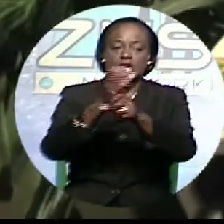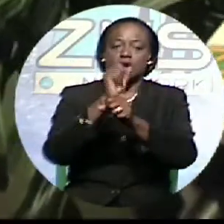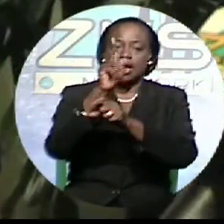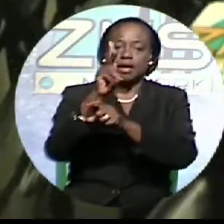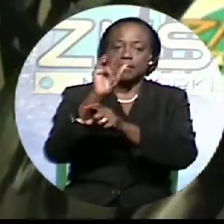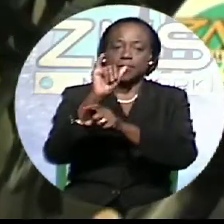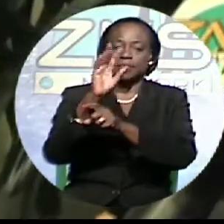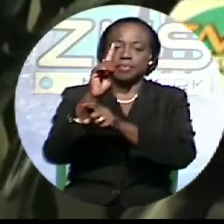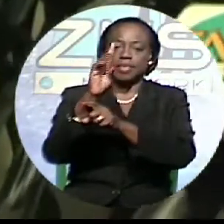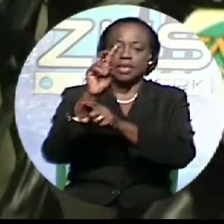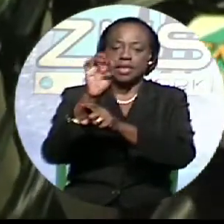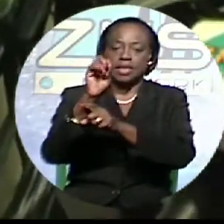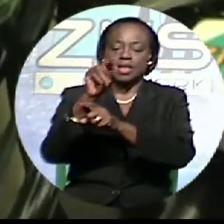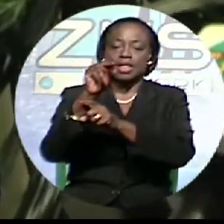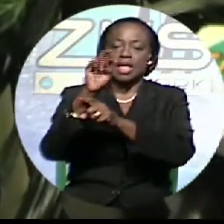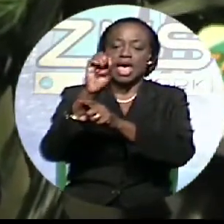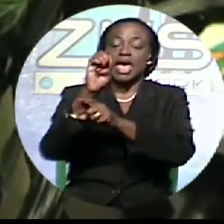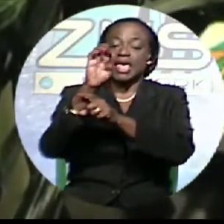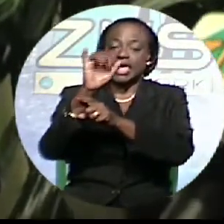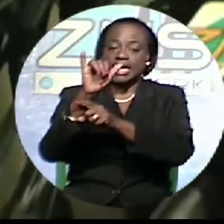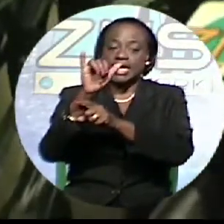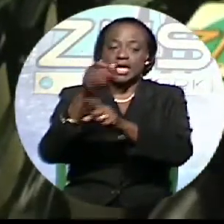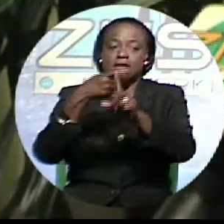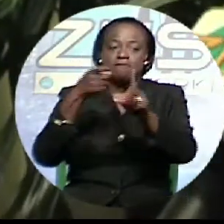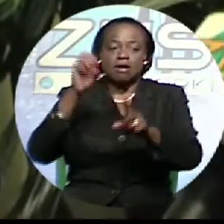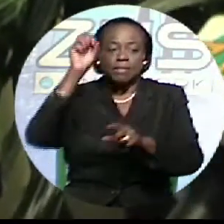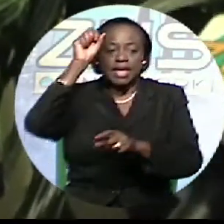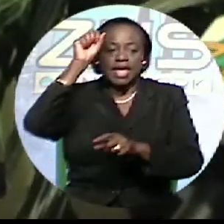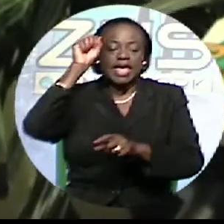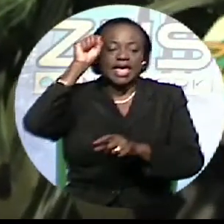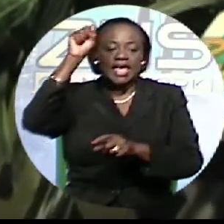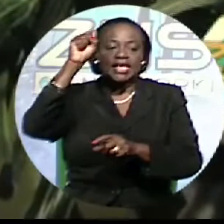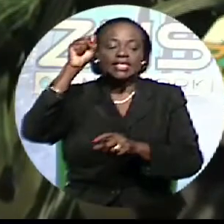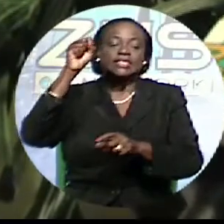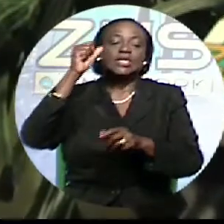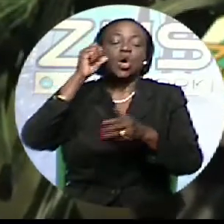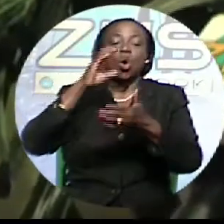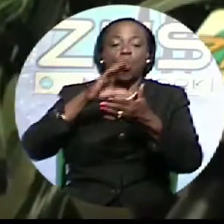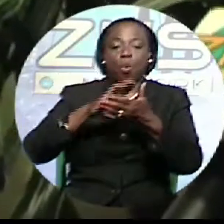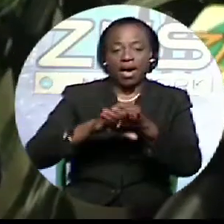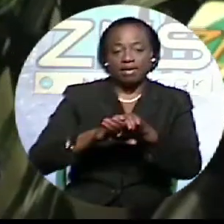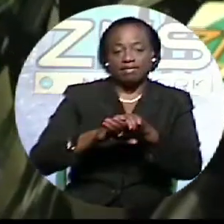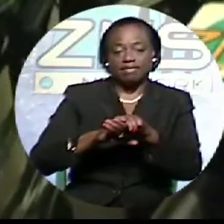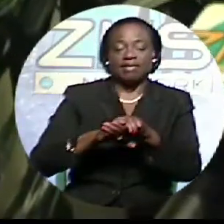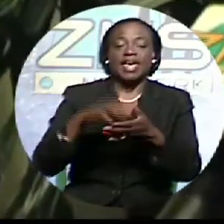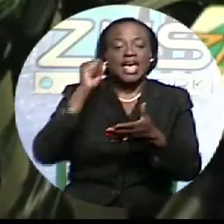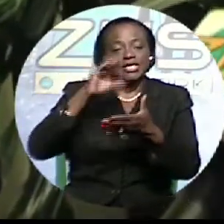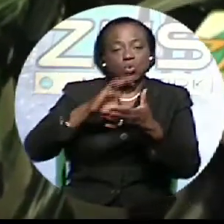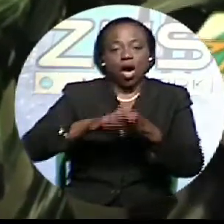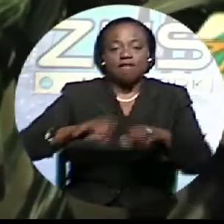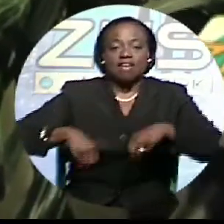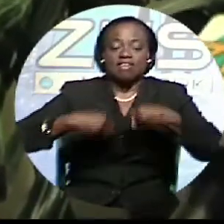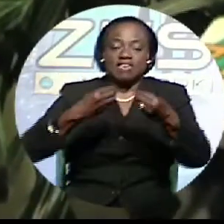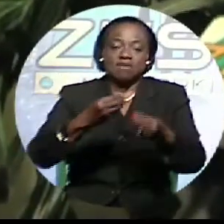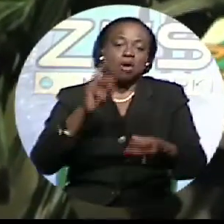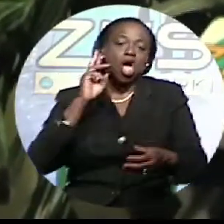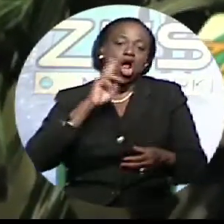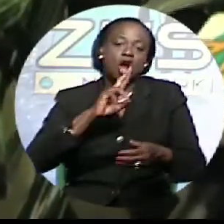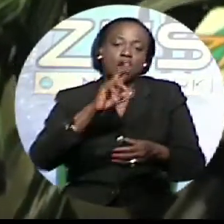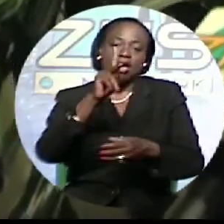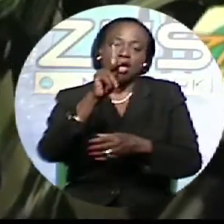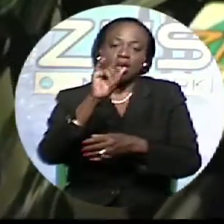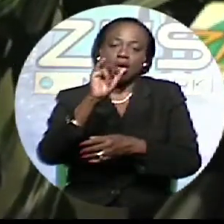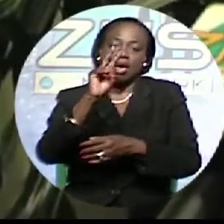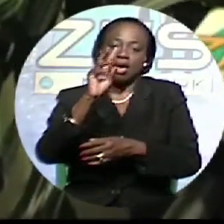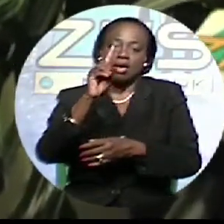of romance in stories like that, where your life is threatened and a wife gives you a kidney. And so, as a